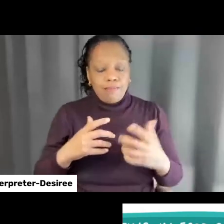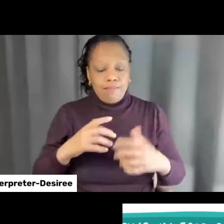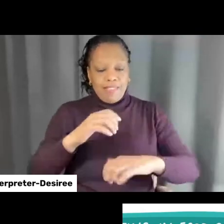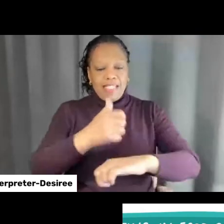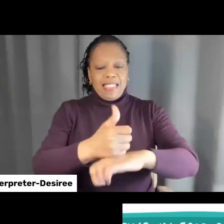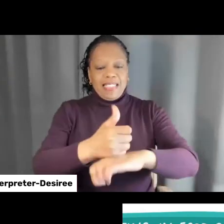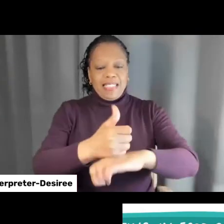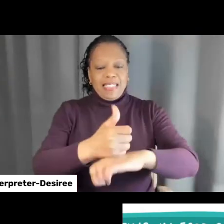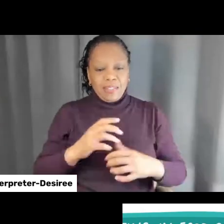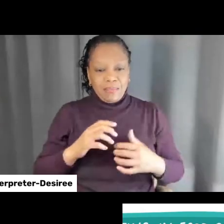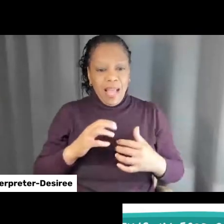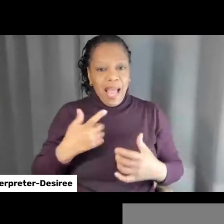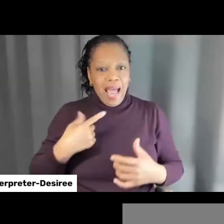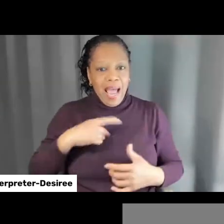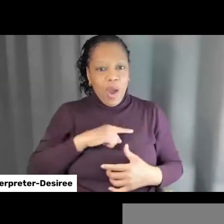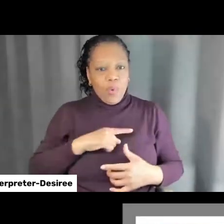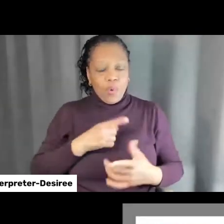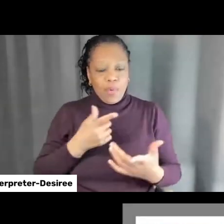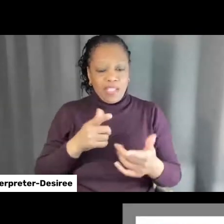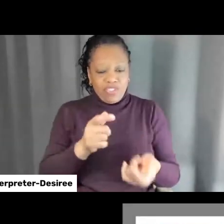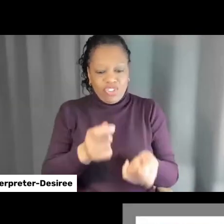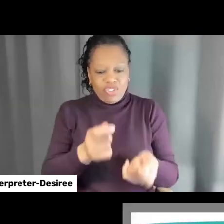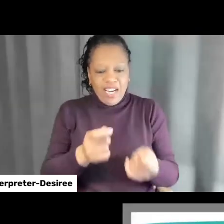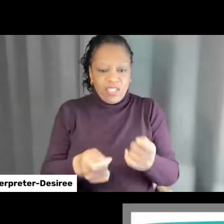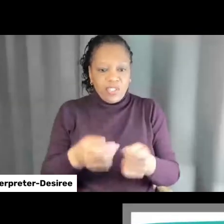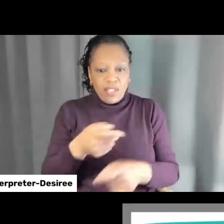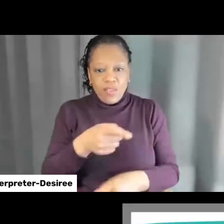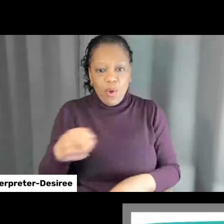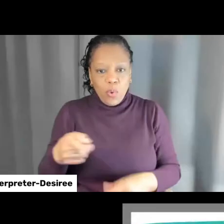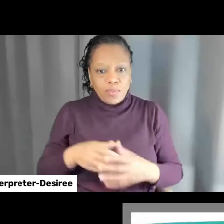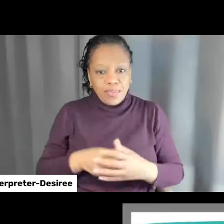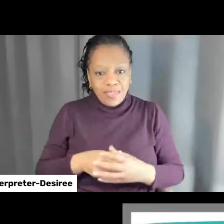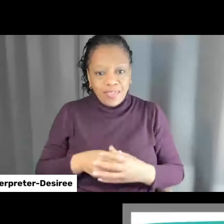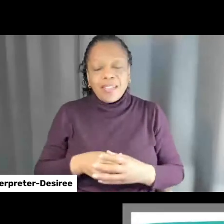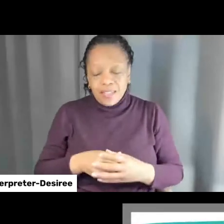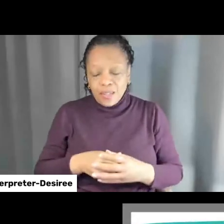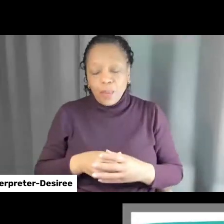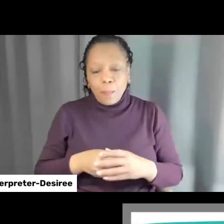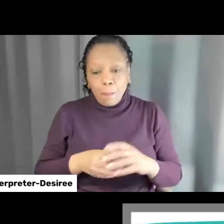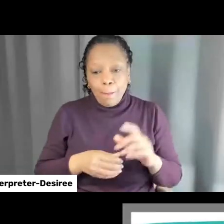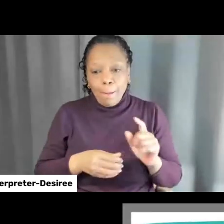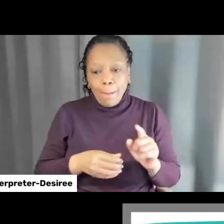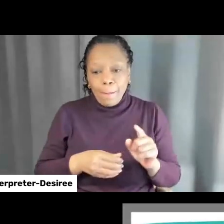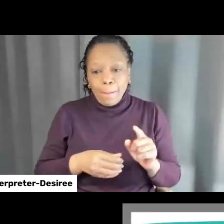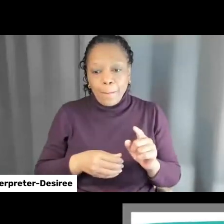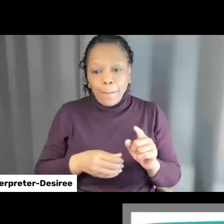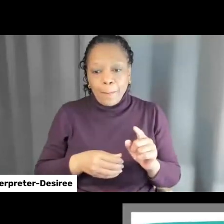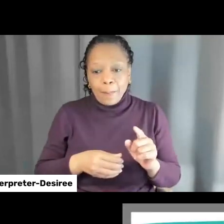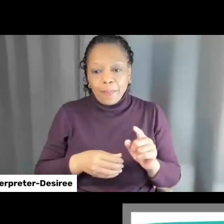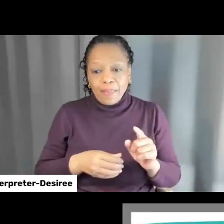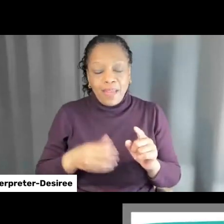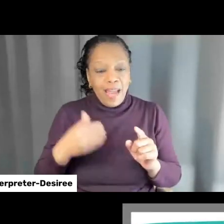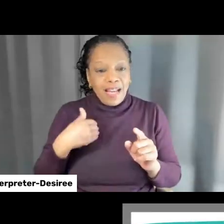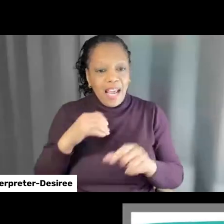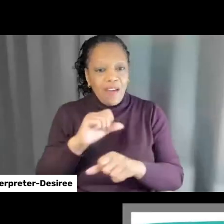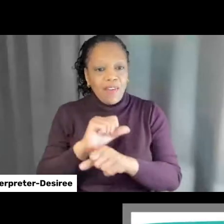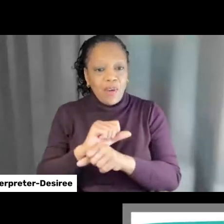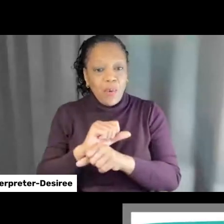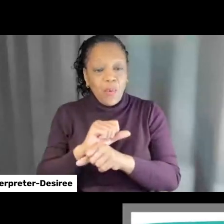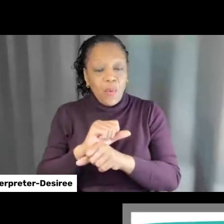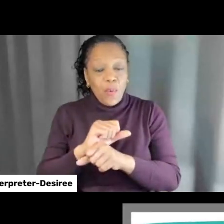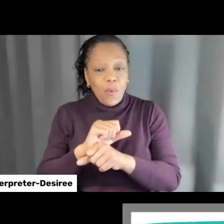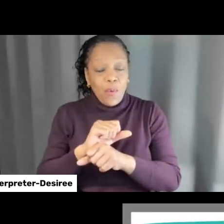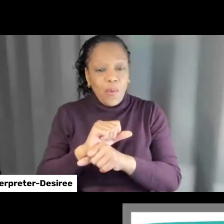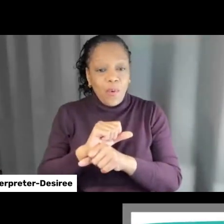place. Back to the point of having these workforce components in a program that's maybe a procurement program, maybe a